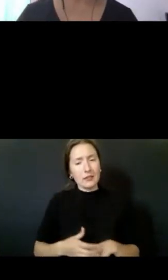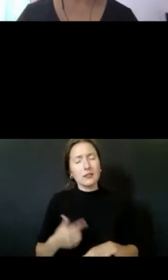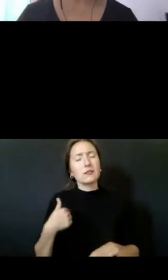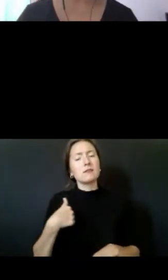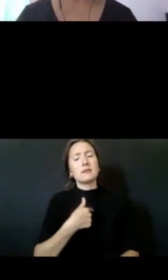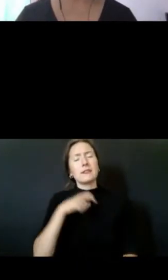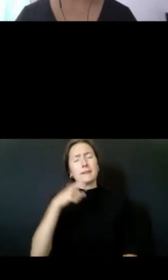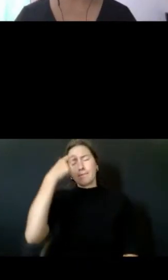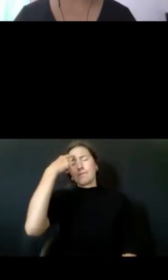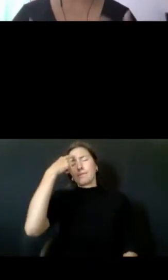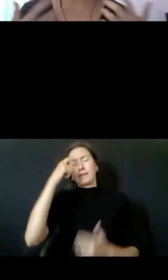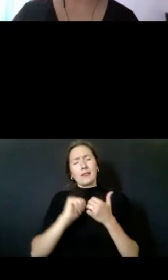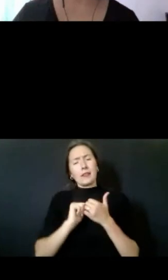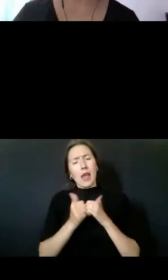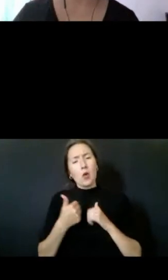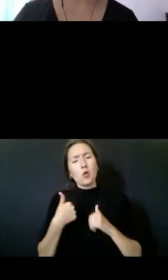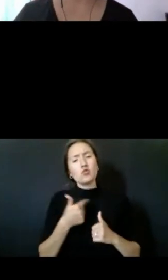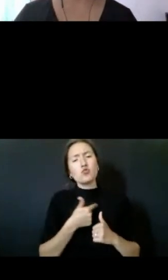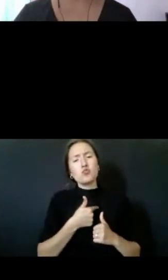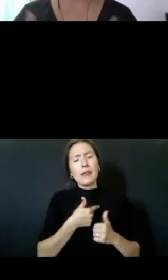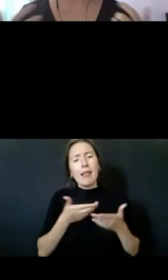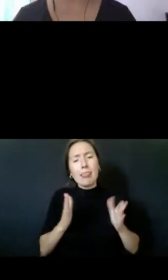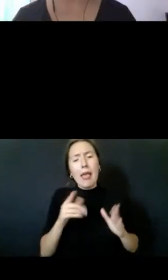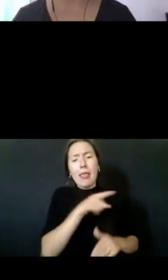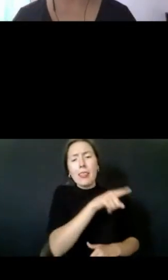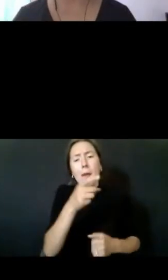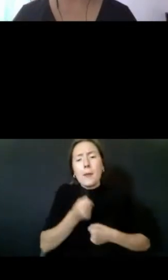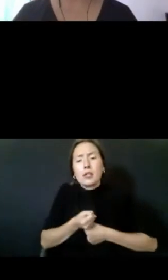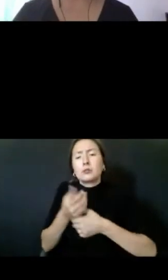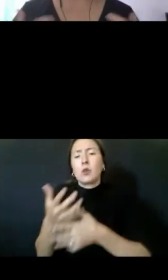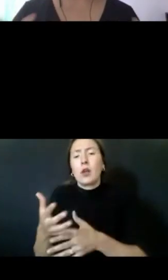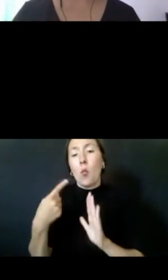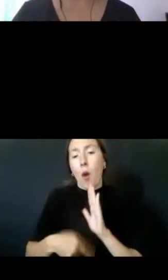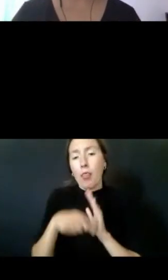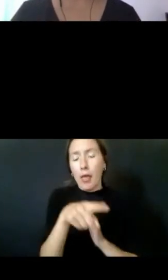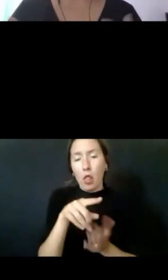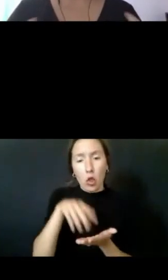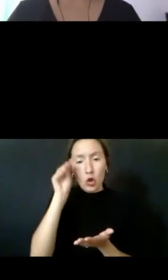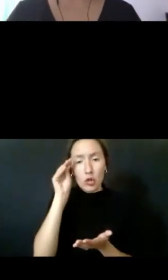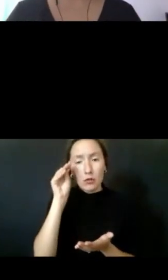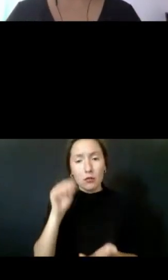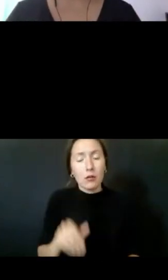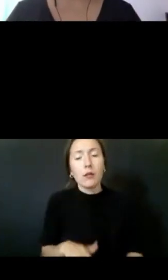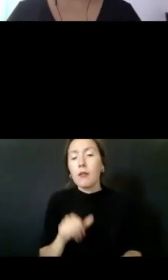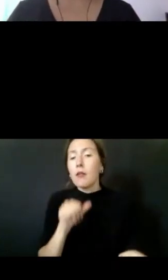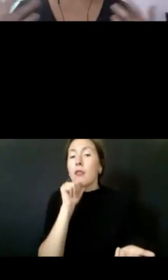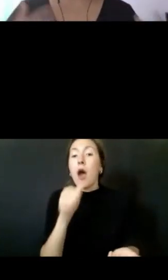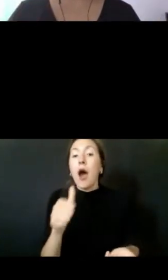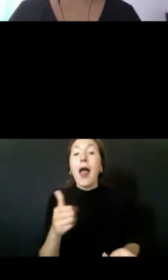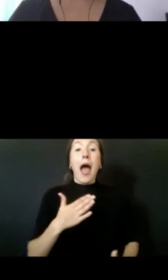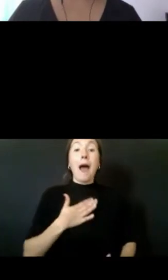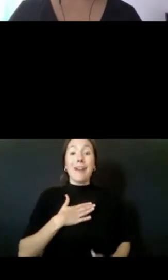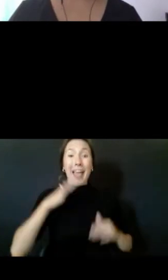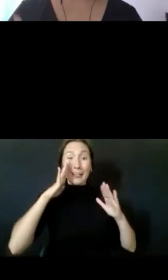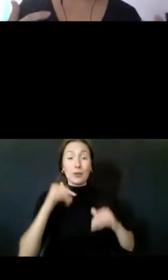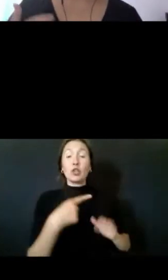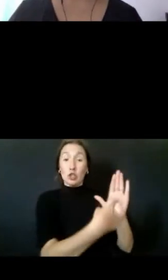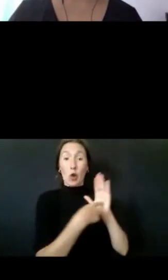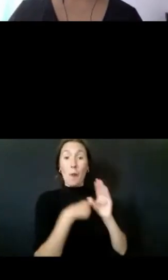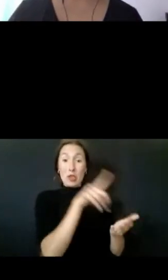about mangrove trees. And the same goes for our training classes. How do we actually let people express to us that